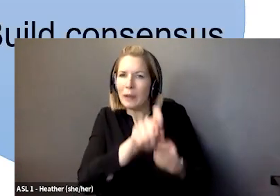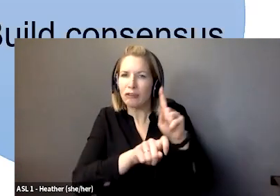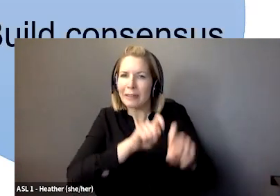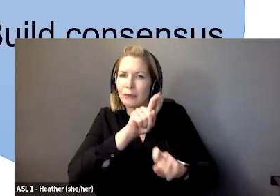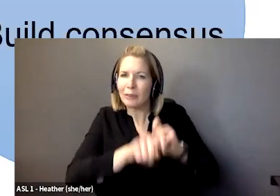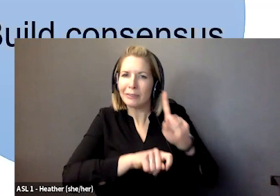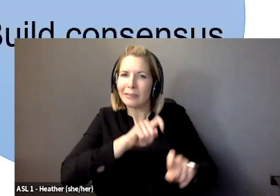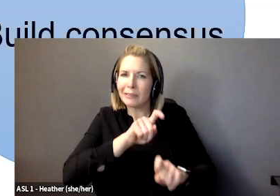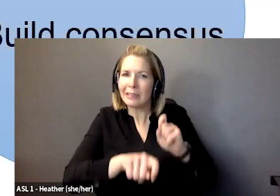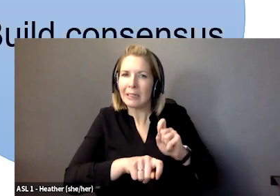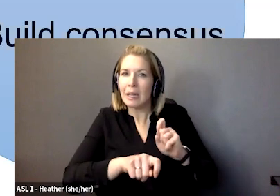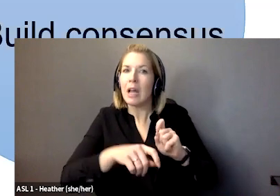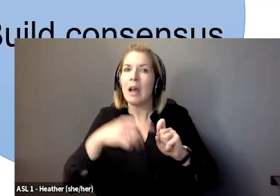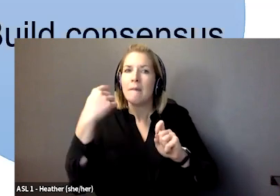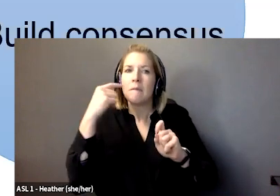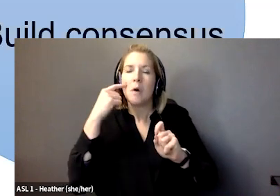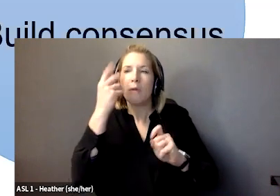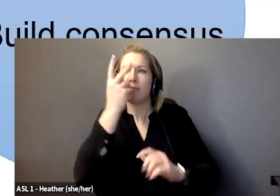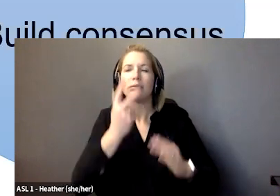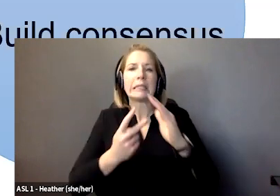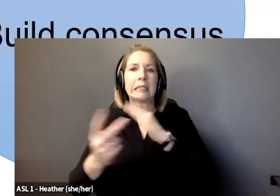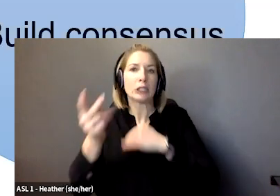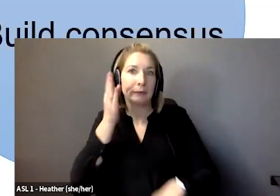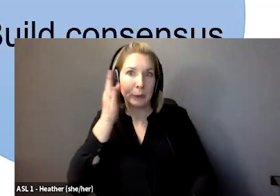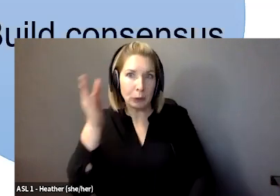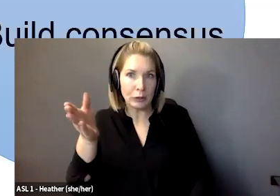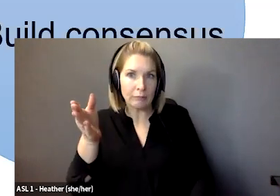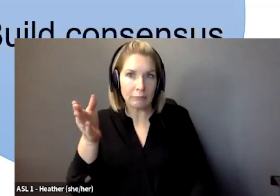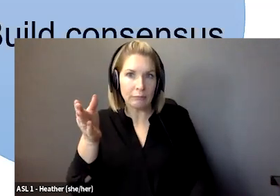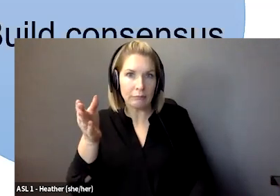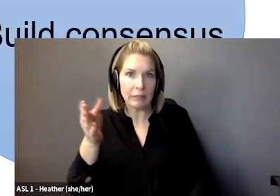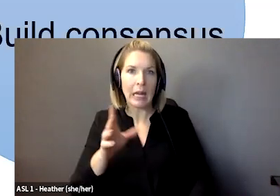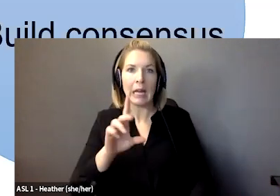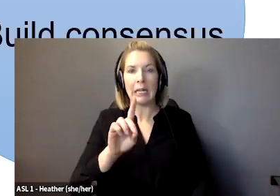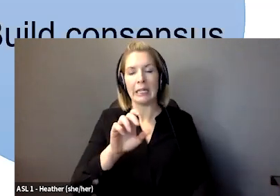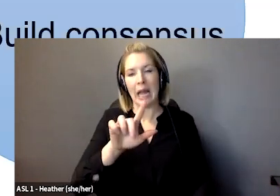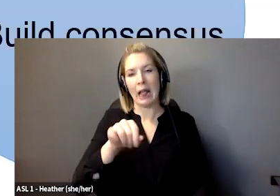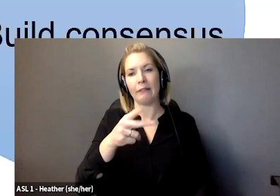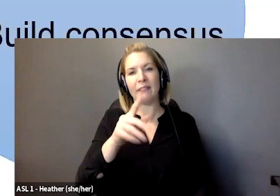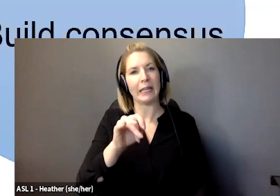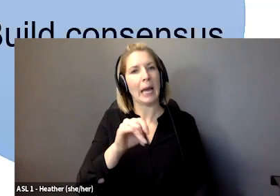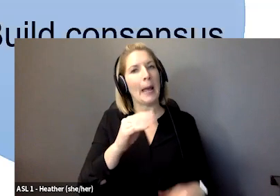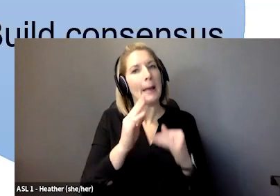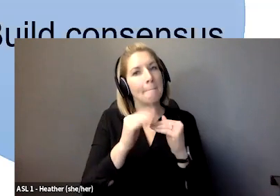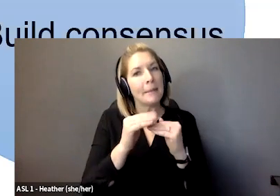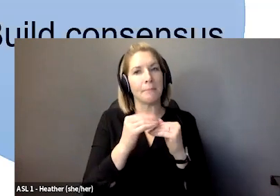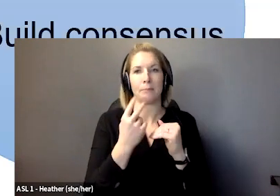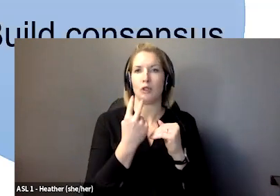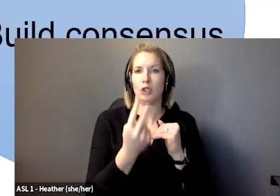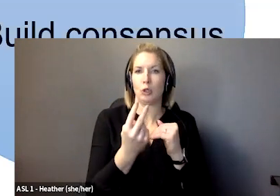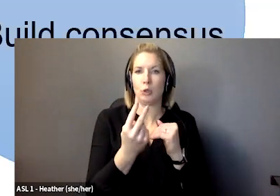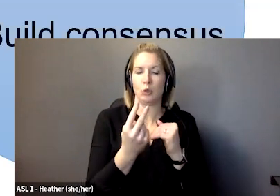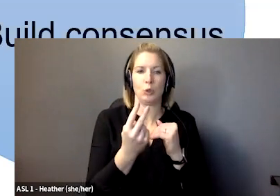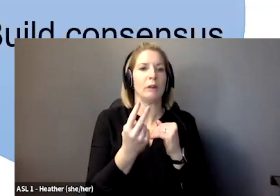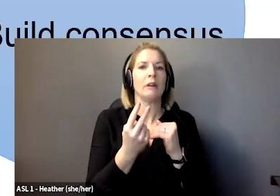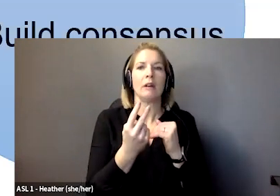order to make forecasts about the future. A Delphi study has at least 2 rounds of surveys, and the questions for each